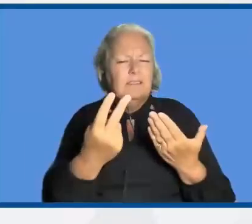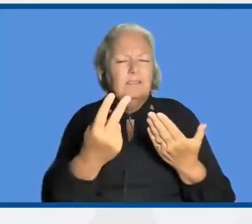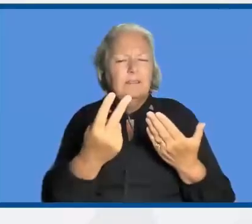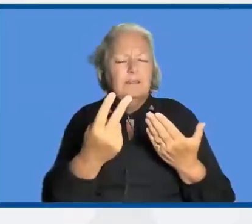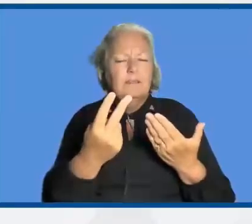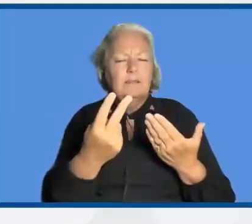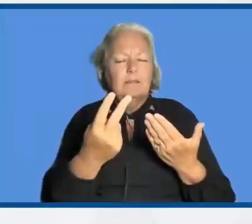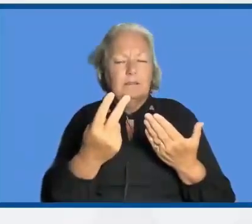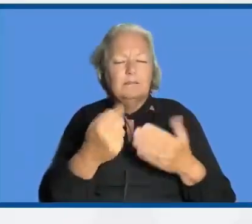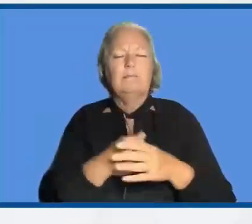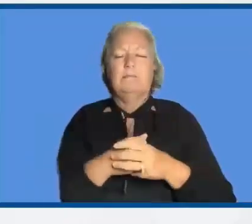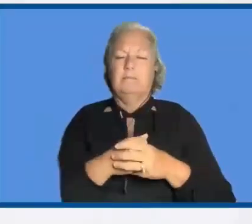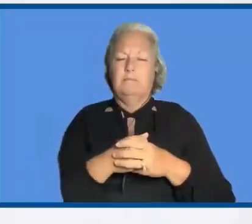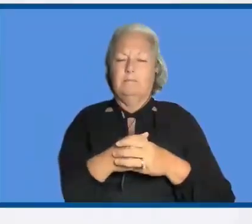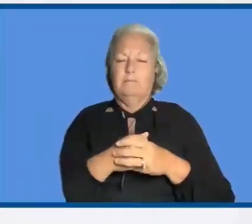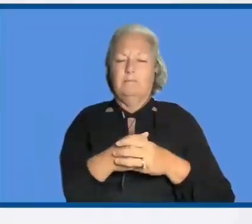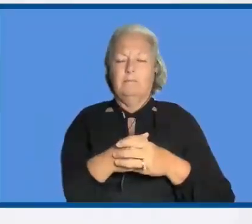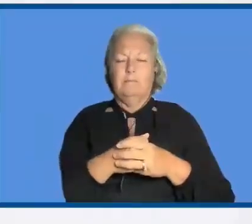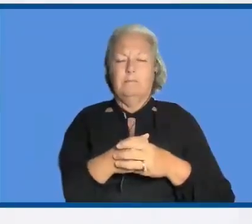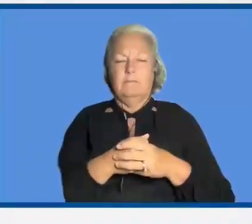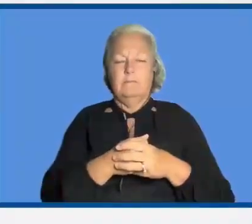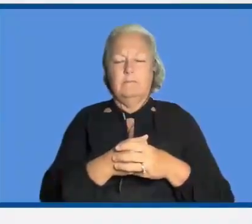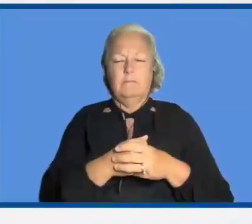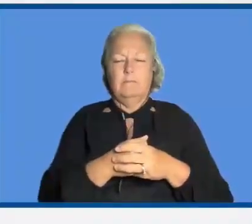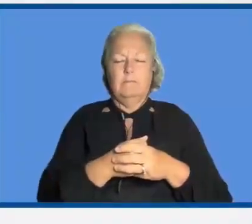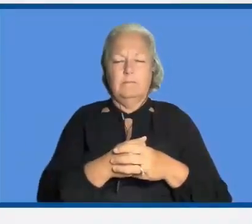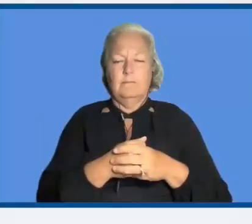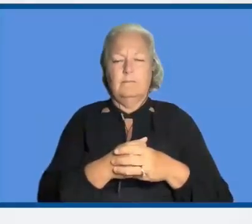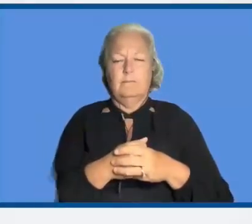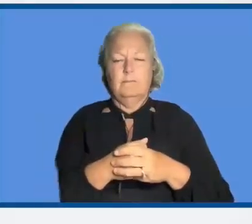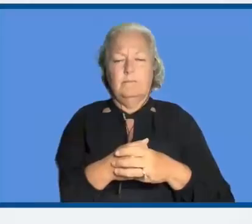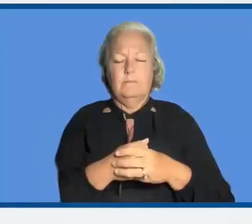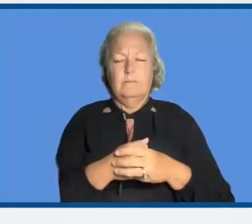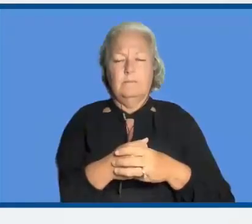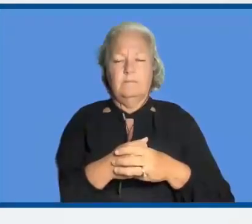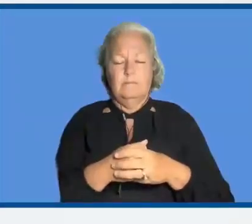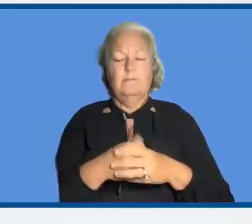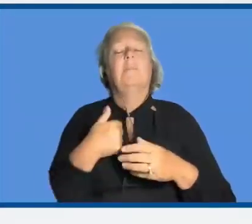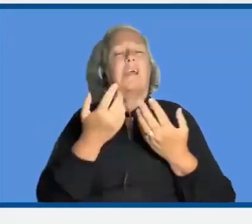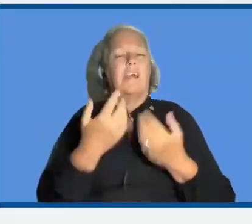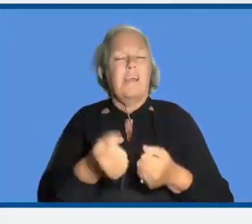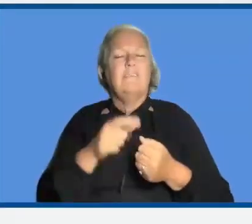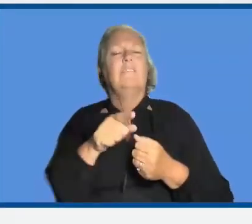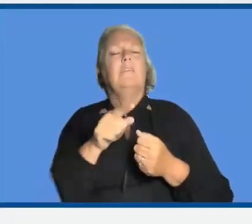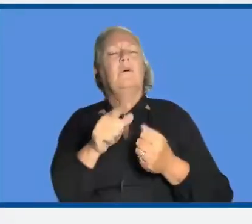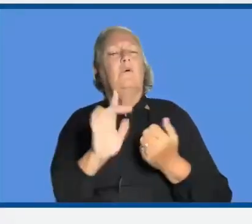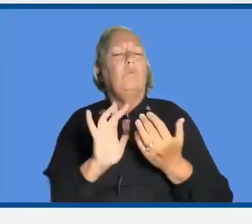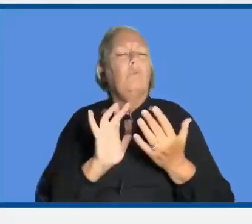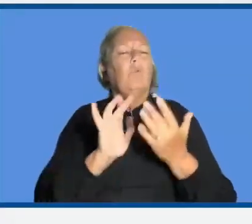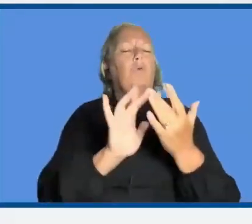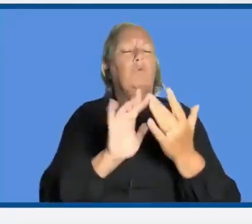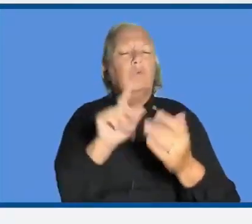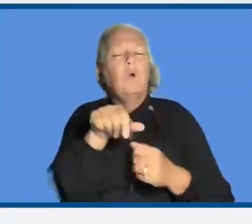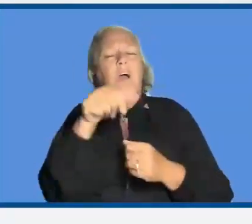We're also fortunate to have an online contact with other attendees who are